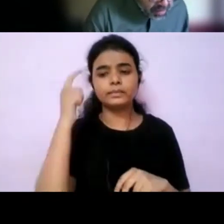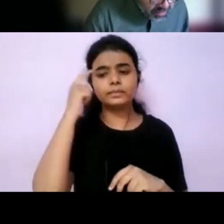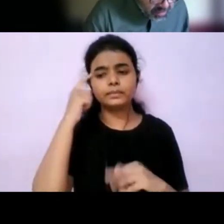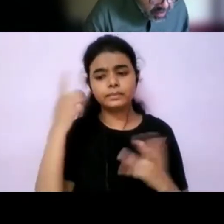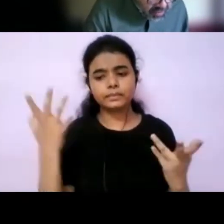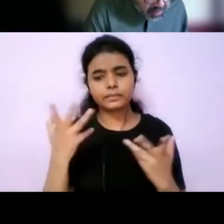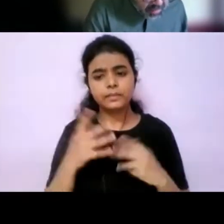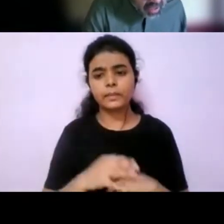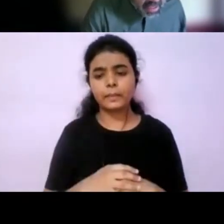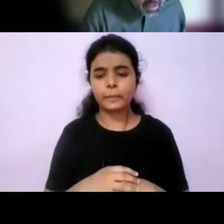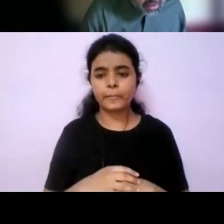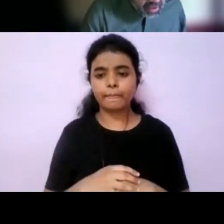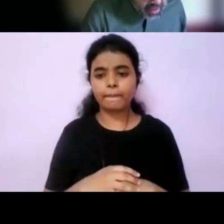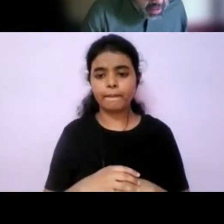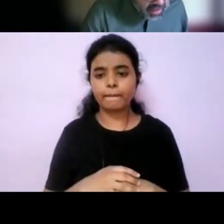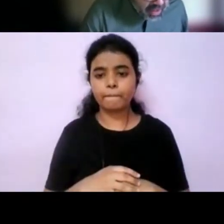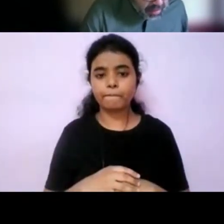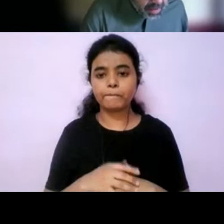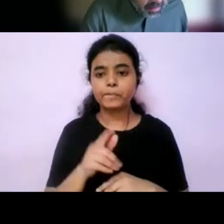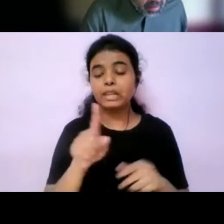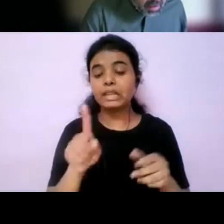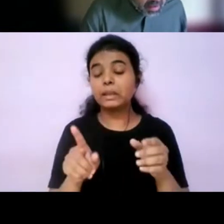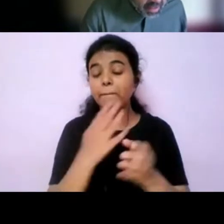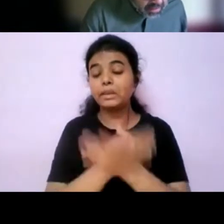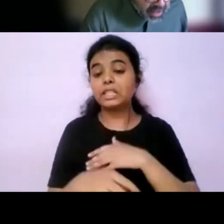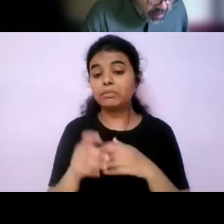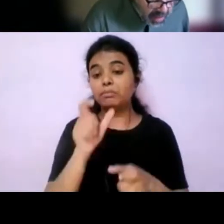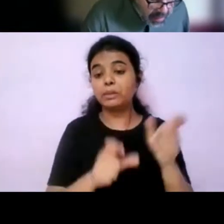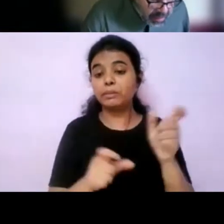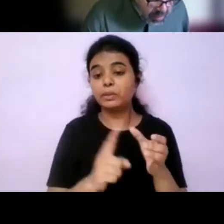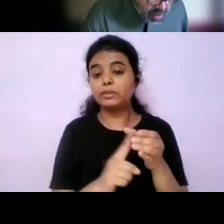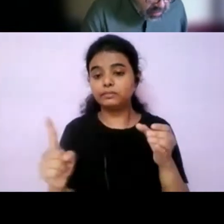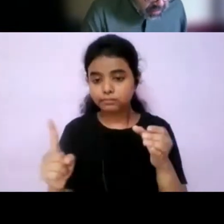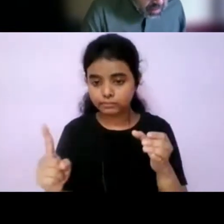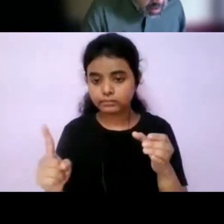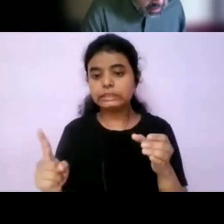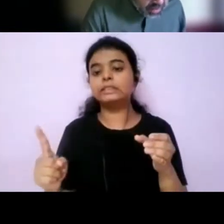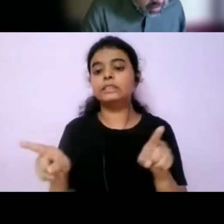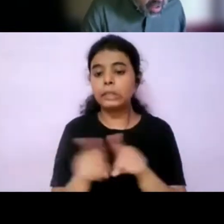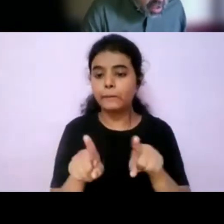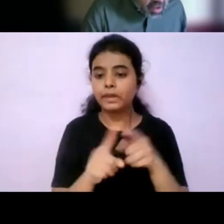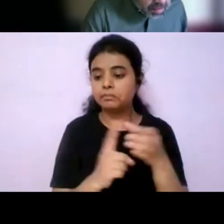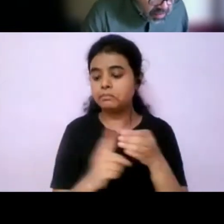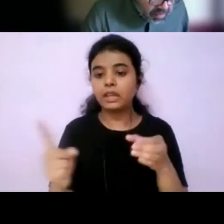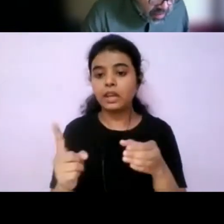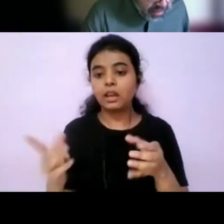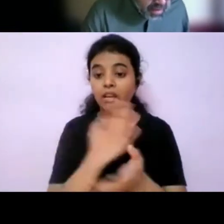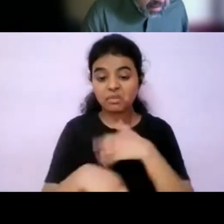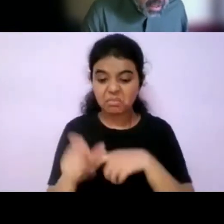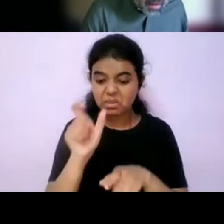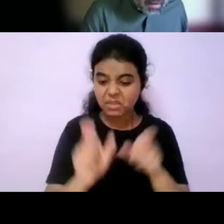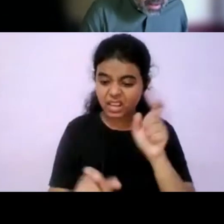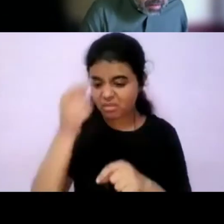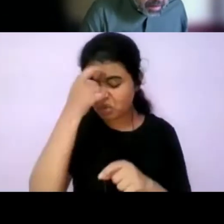as oppressive regimes that excluded disabled people on the grounds that they weren't able to work as fast or produce the equivalent